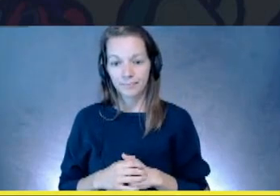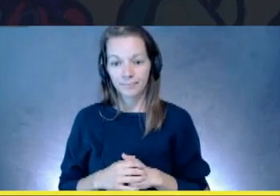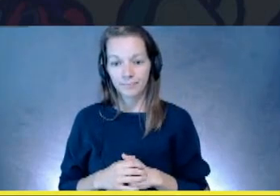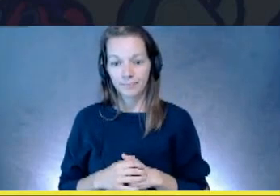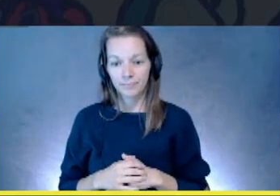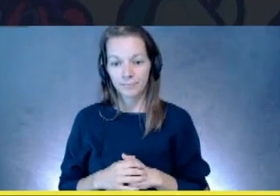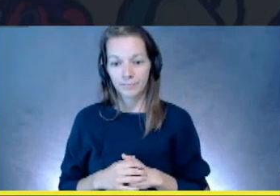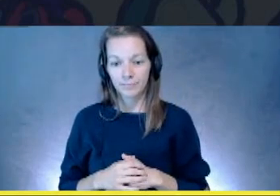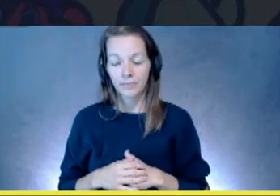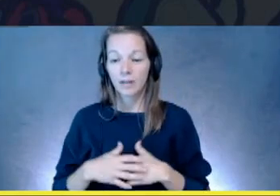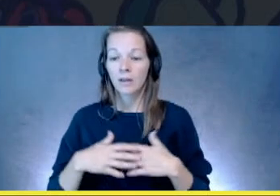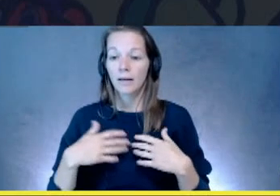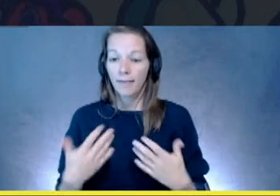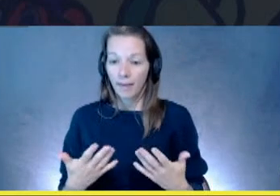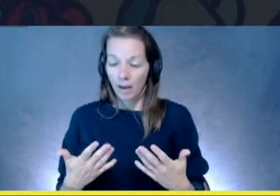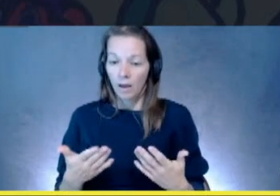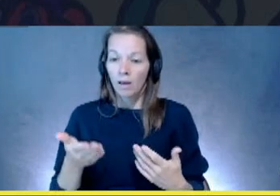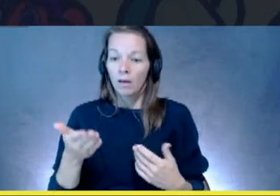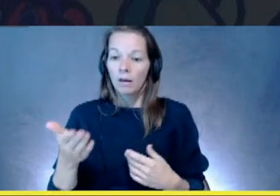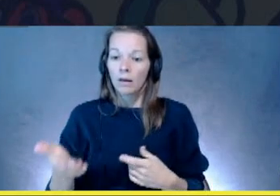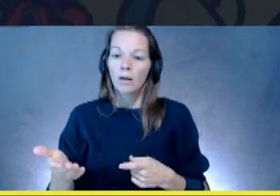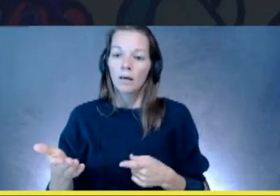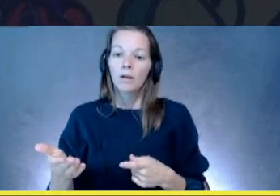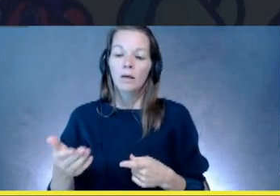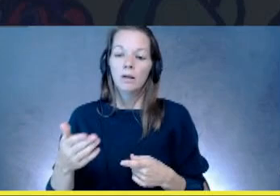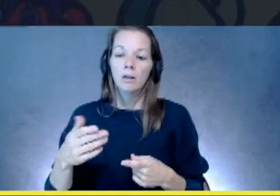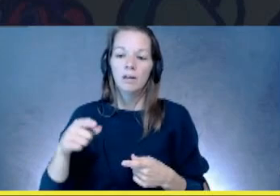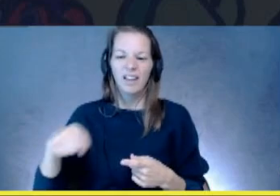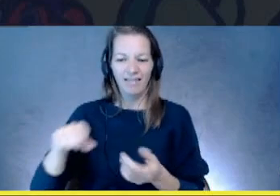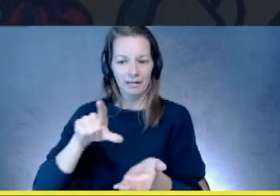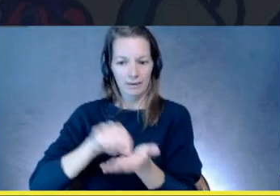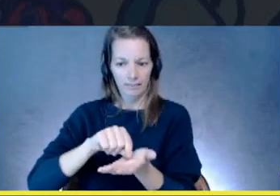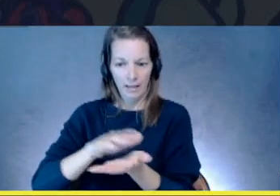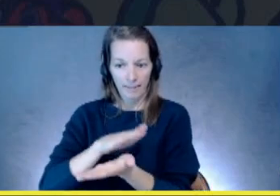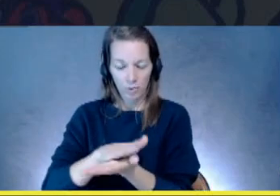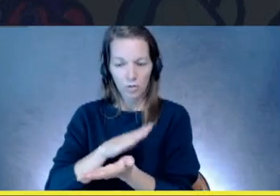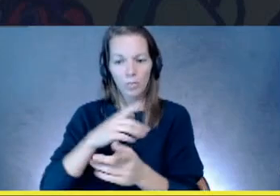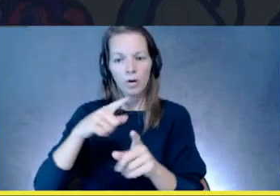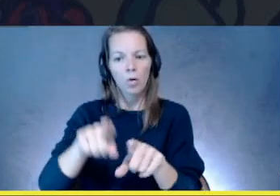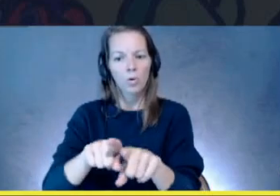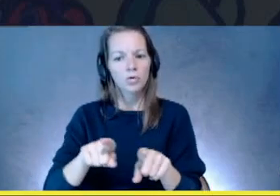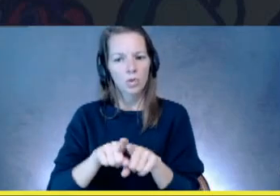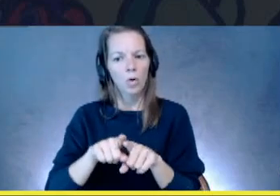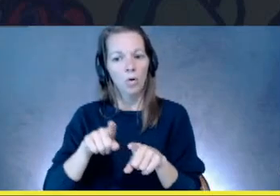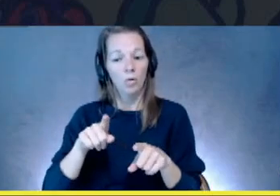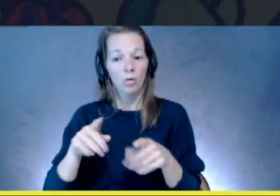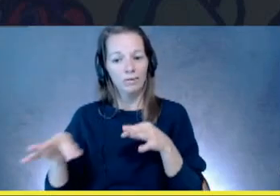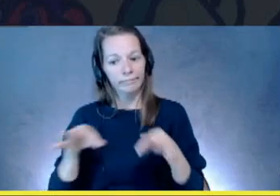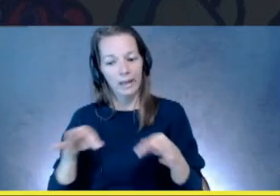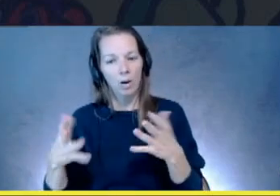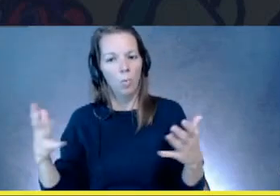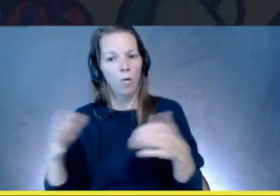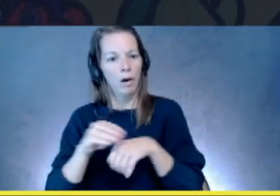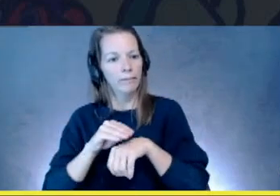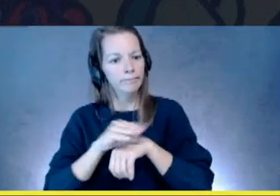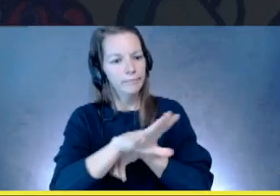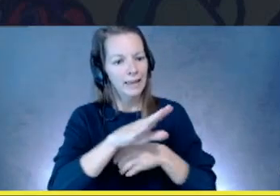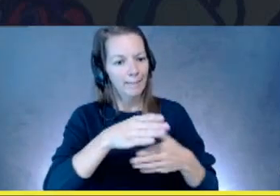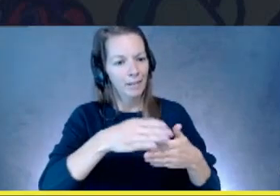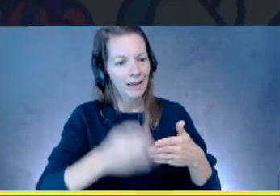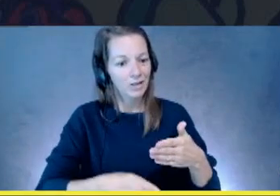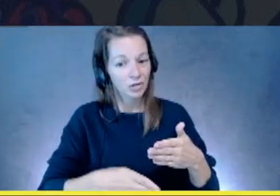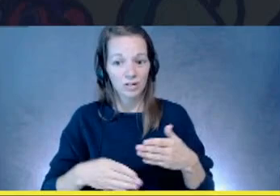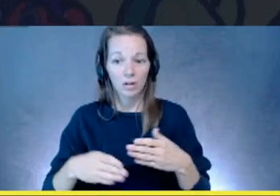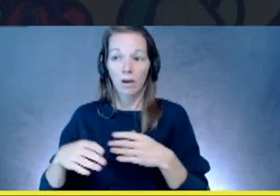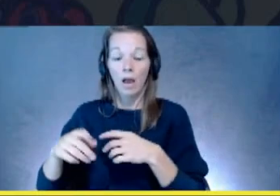We then went a little bit further in this paper and we assessed what implication that has for length of stay as a